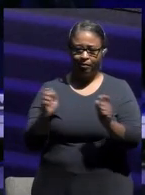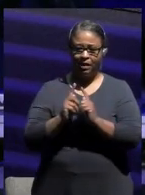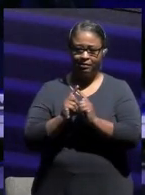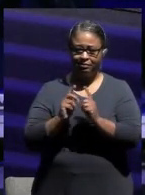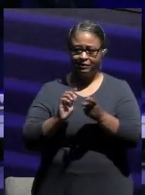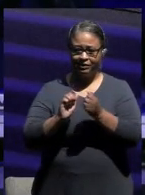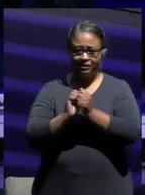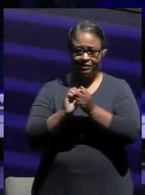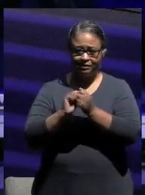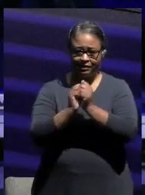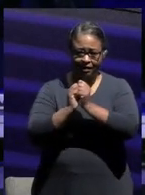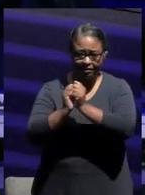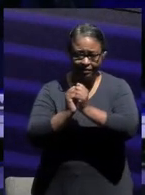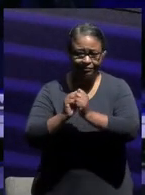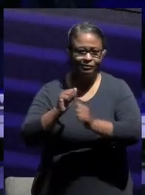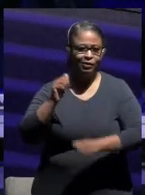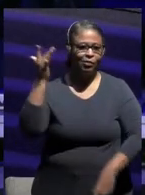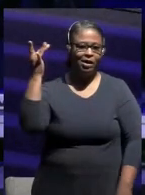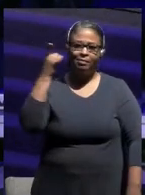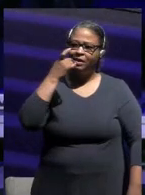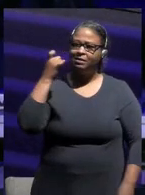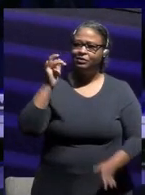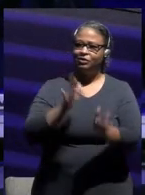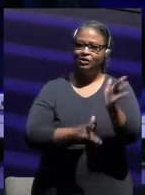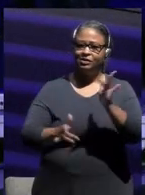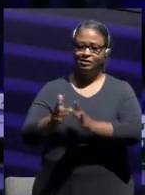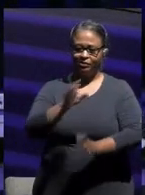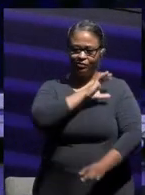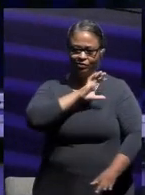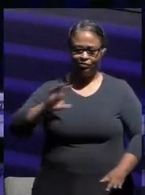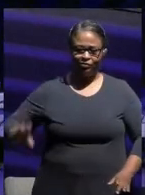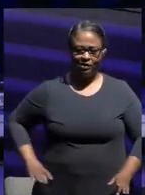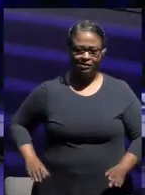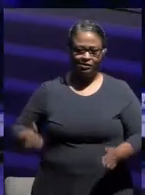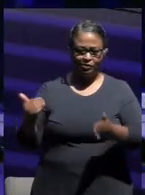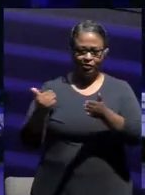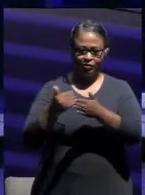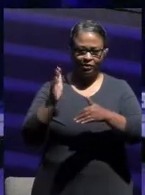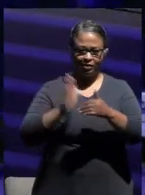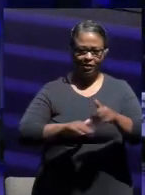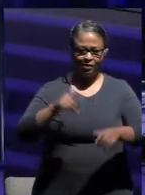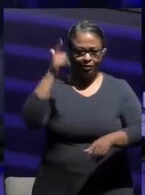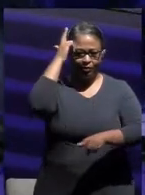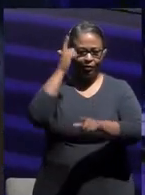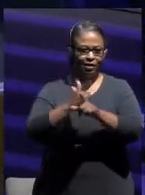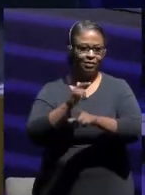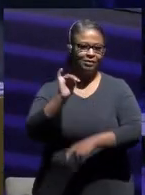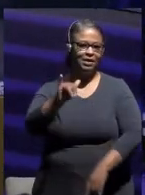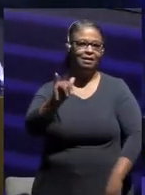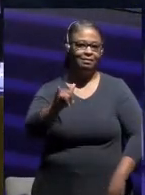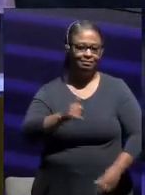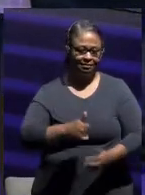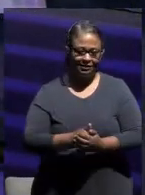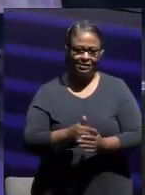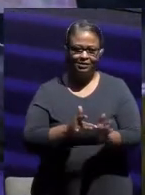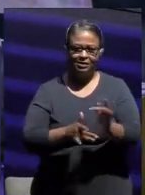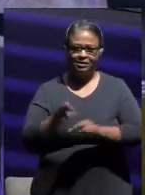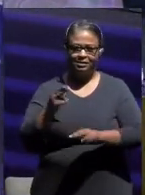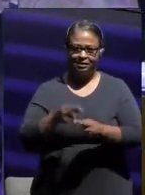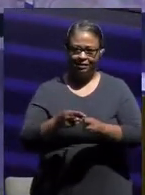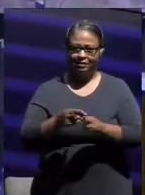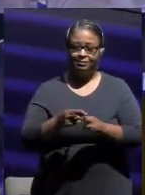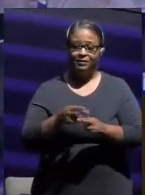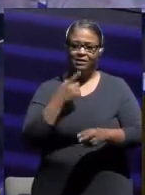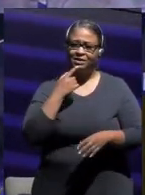Jesus Christ is the friend that sticketh closer than a brother. In Jesus' name. Why don't we just